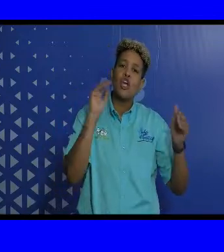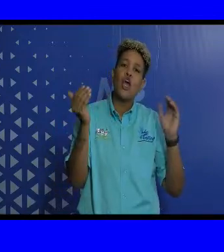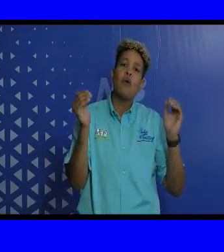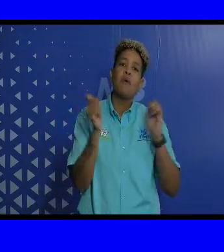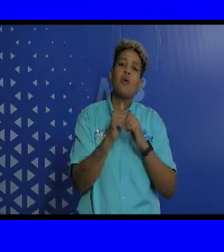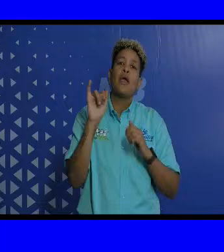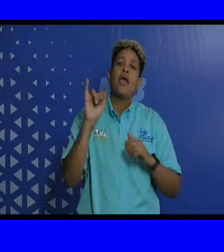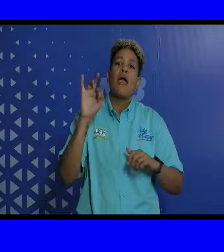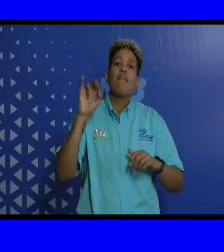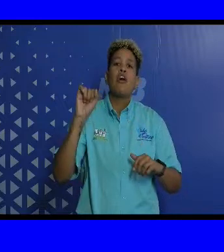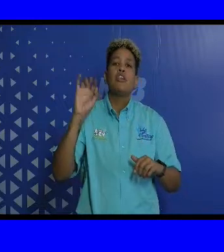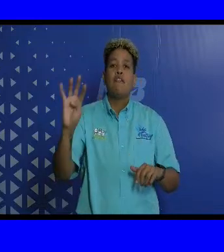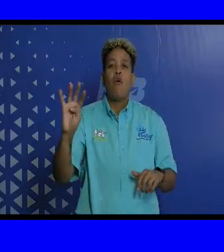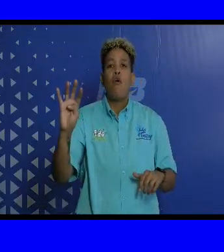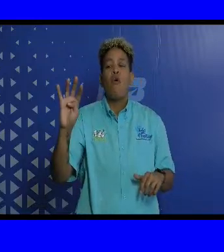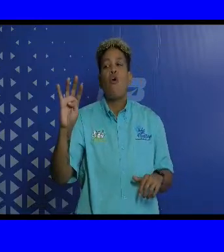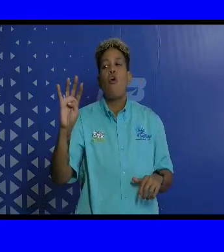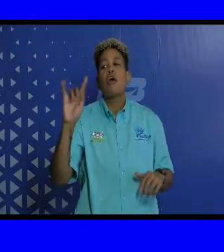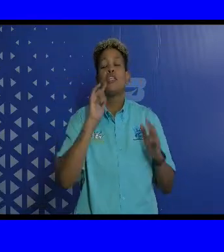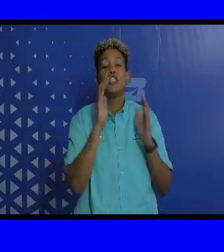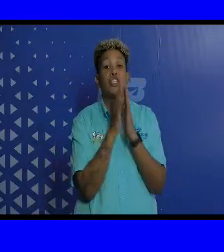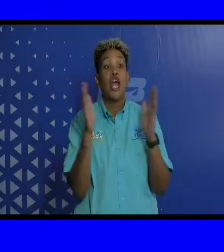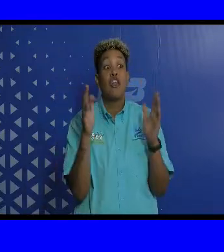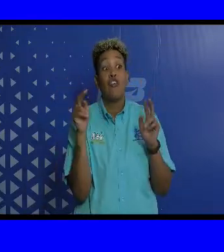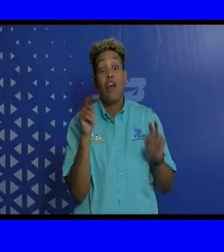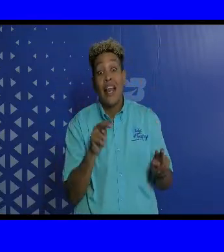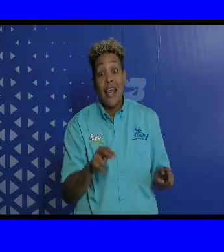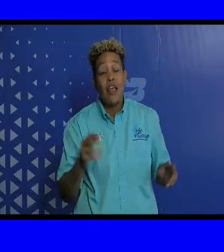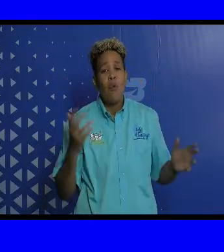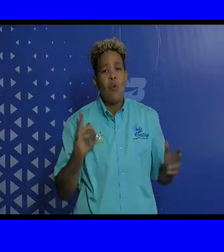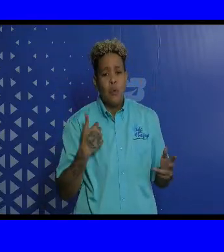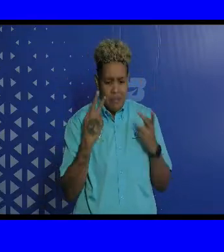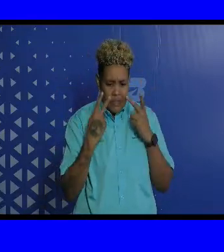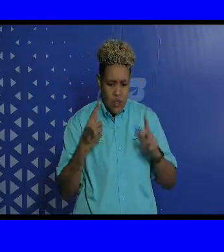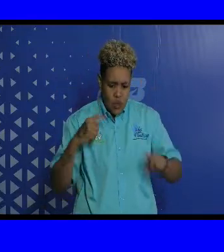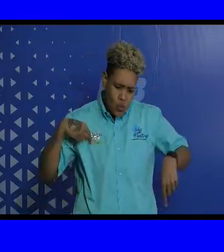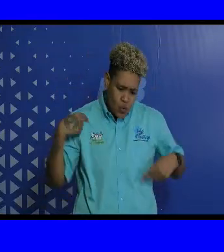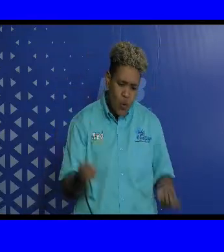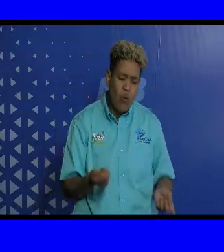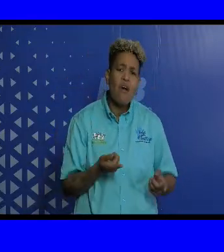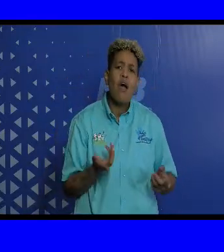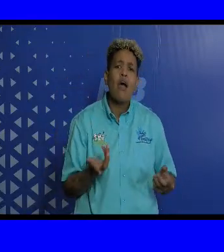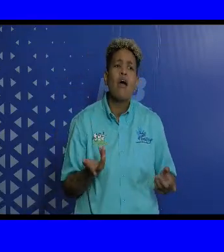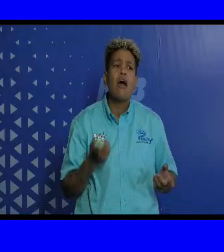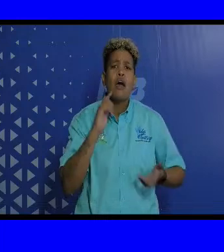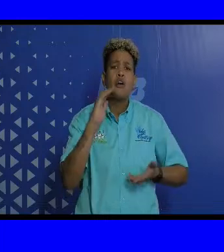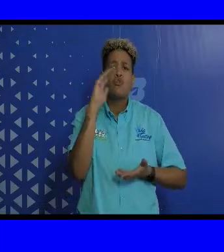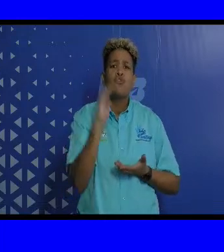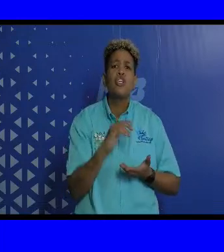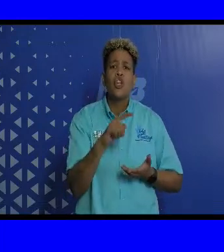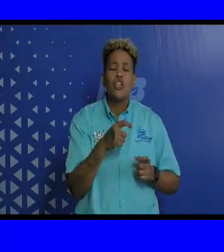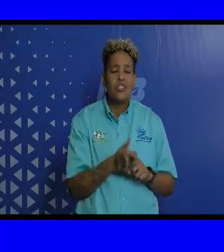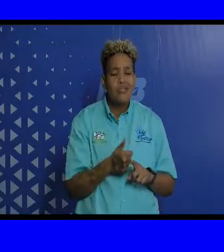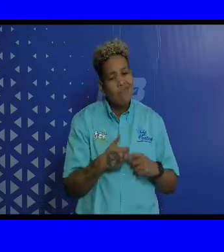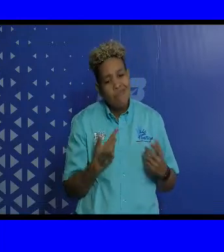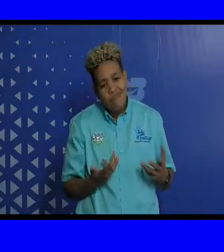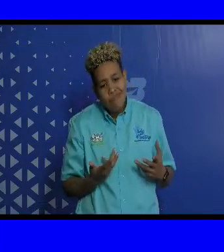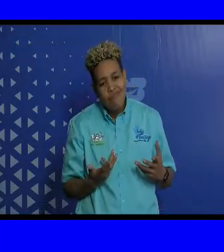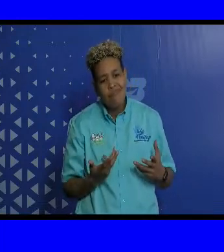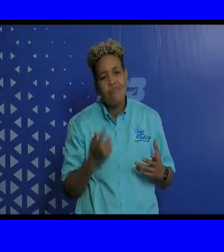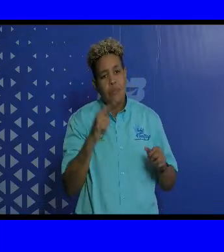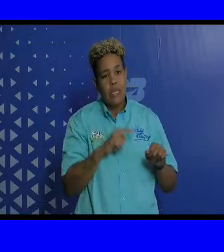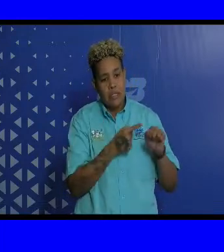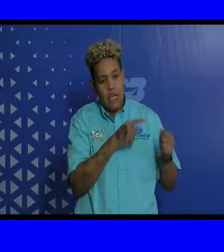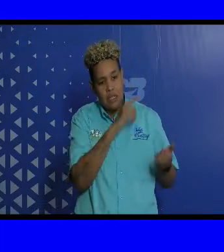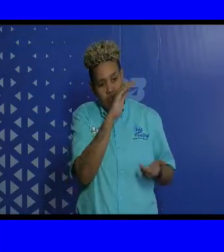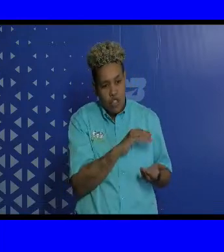to IFRS 4. Generally, what we have seen so far is a reduction at the